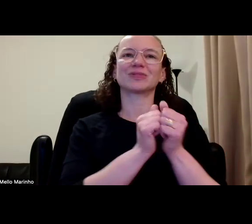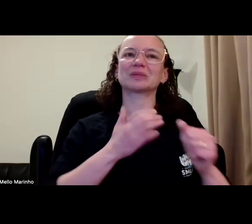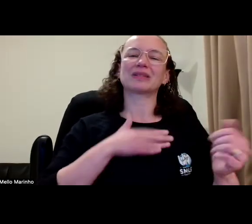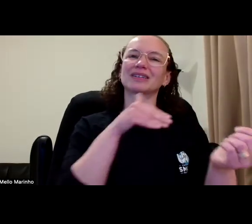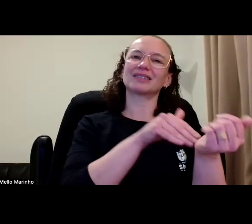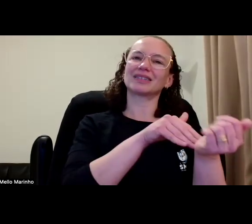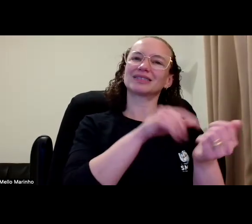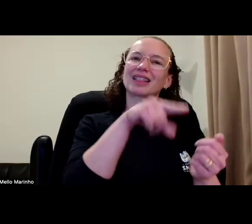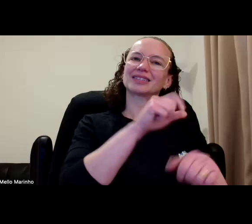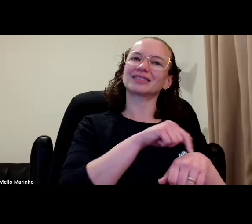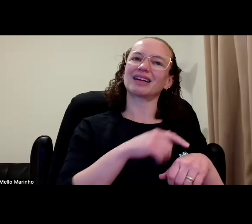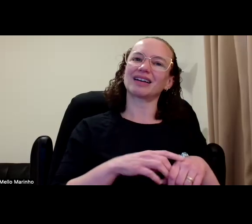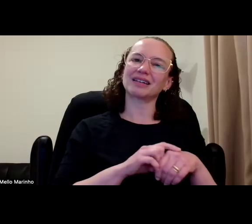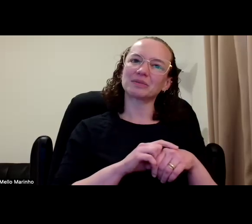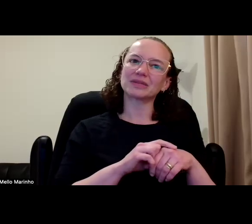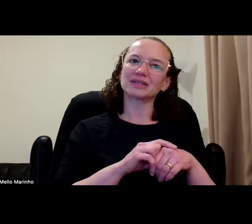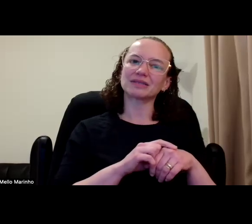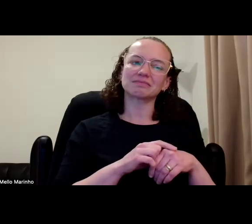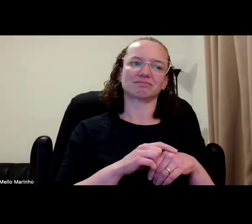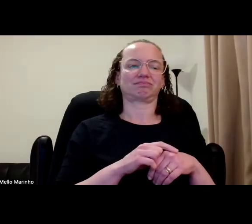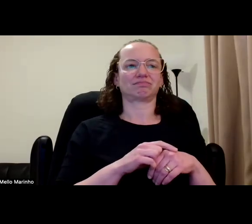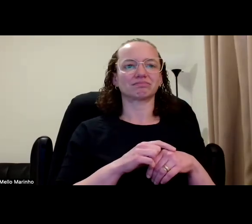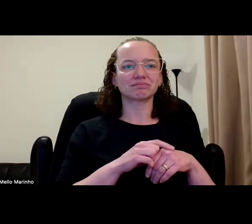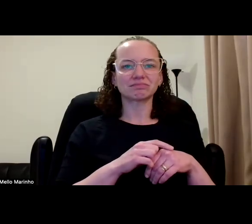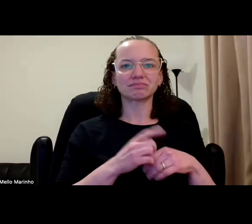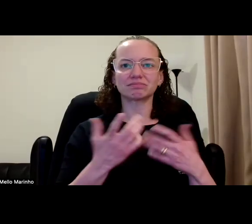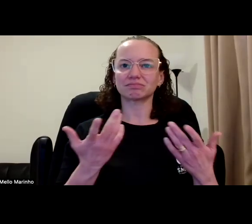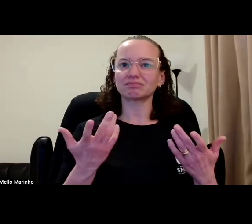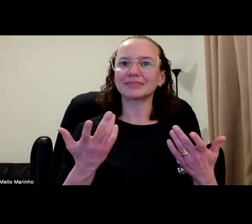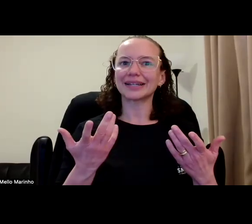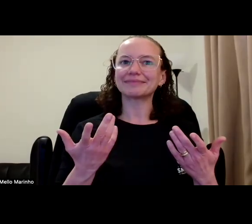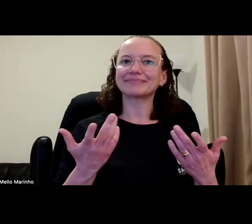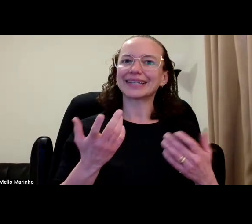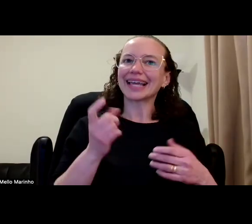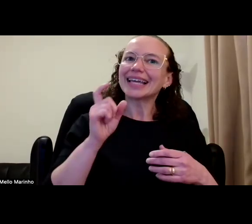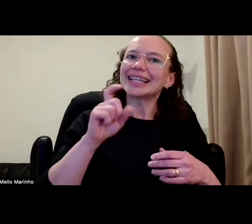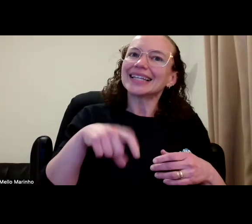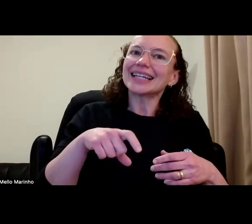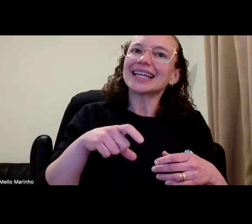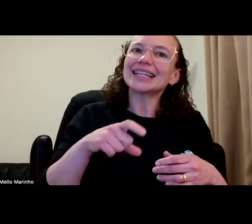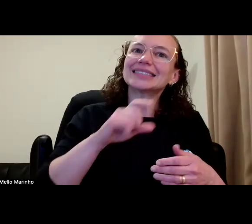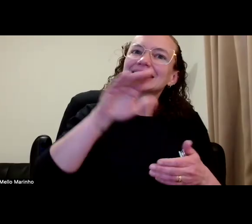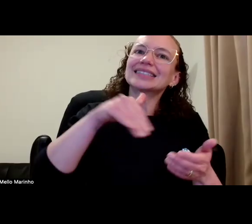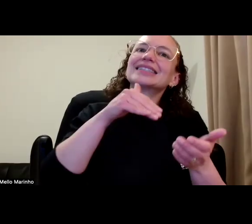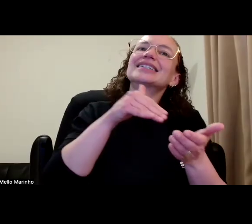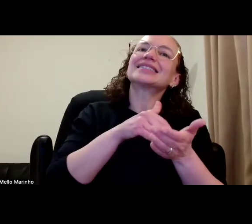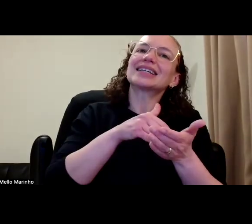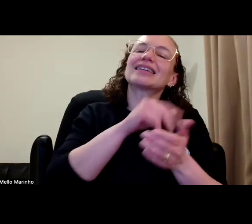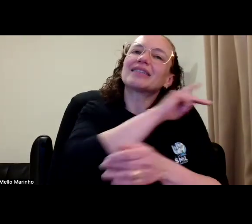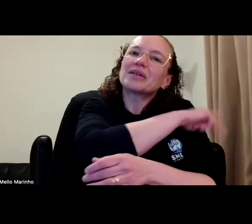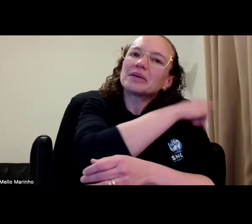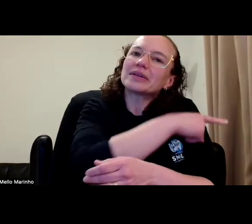that there was no connection with my doctor in that situation at that time. And we need to